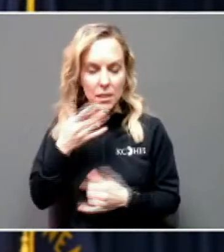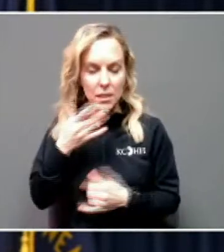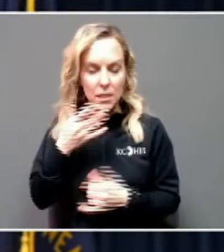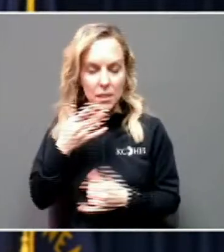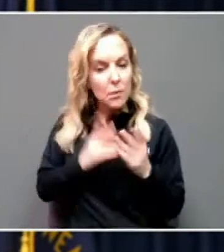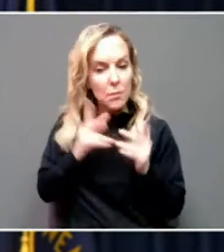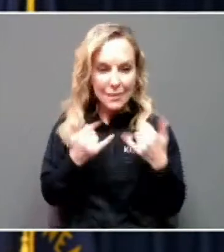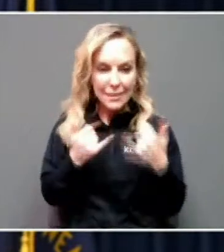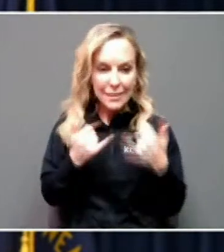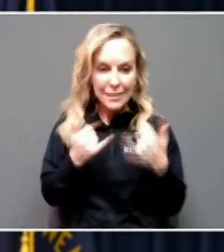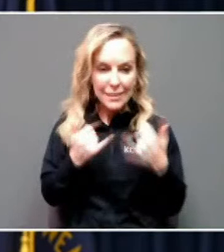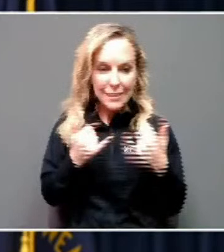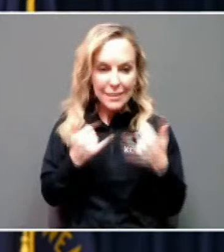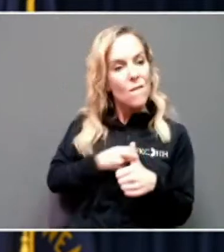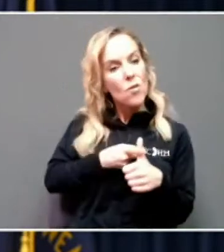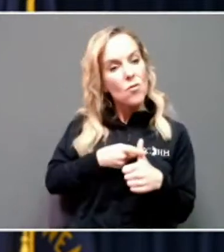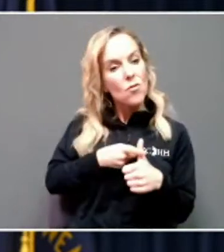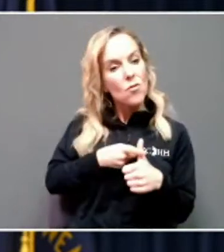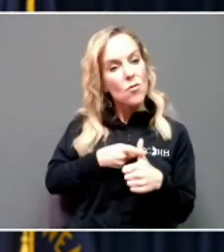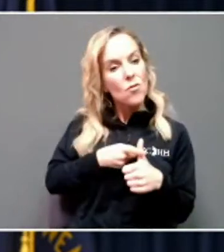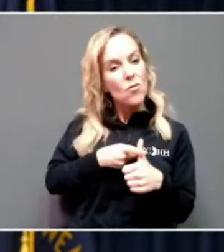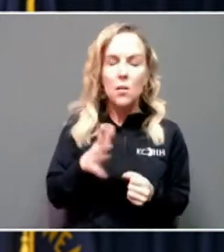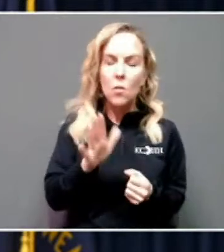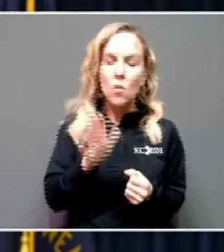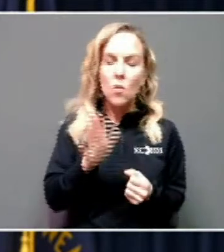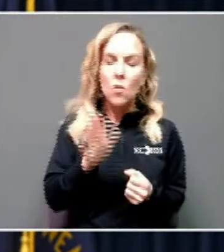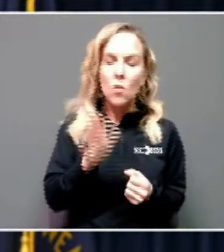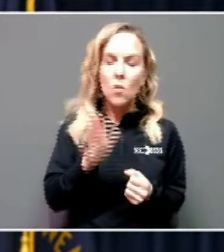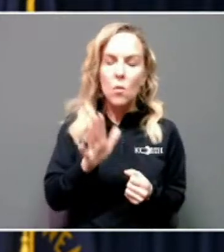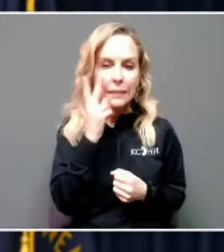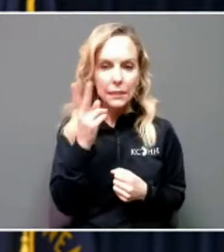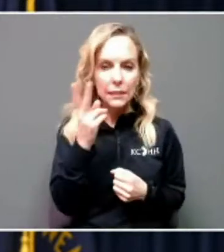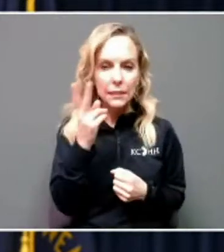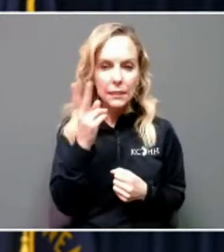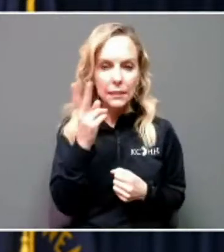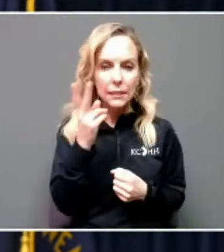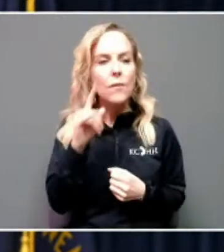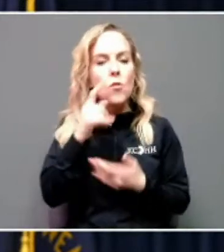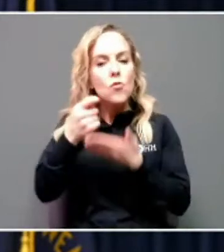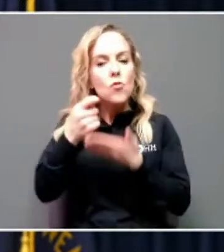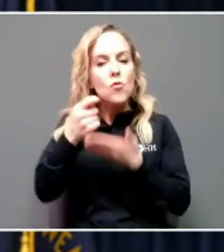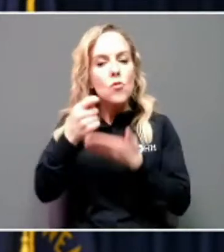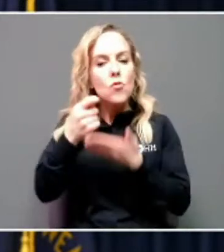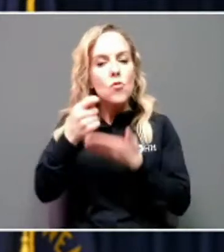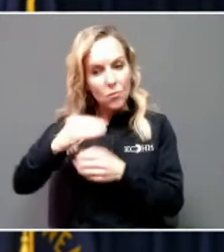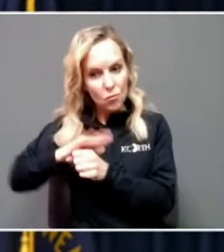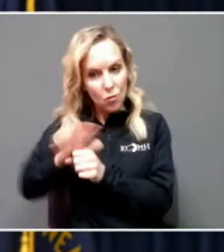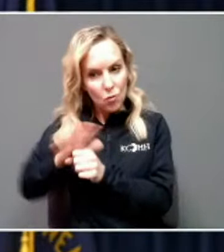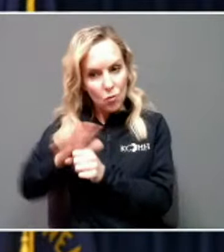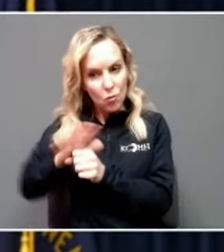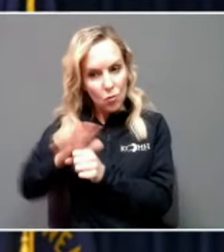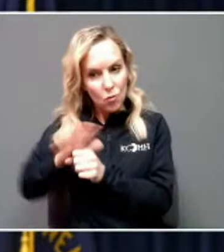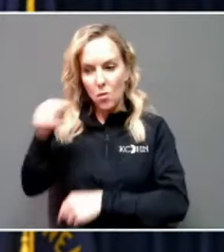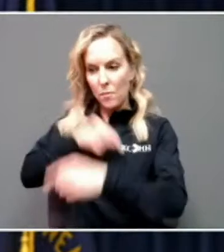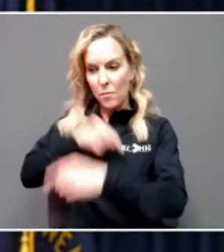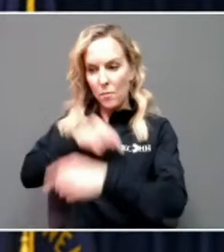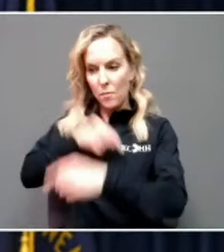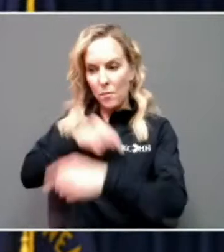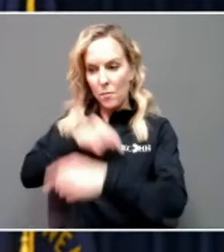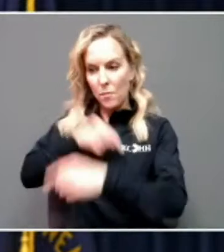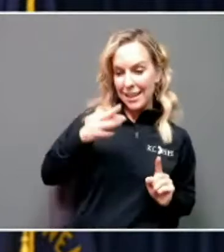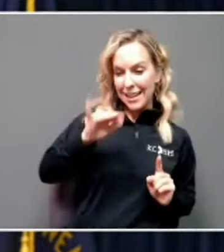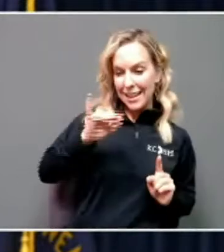think we're going to see, like we saw with treatments for COVID. I mean, if we went back to April of